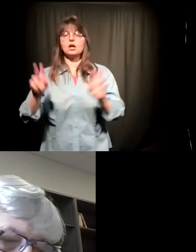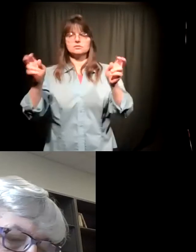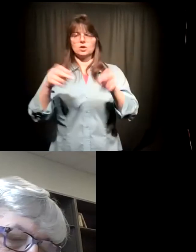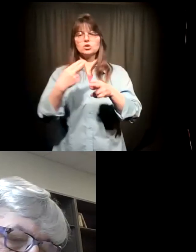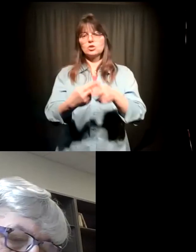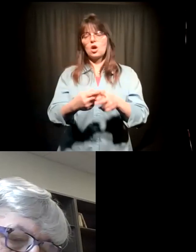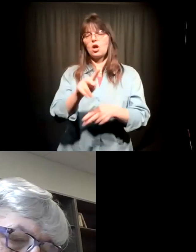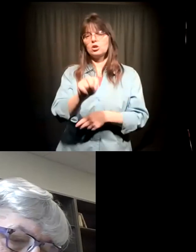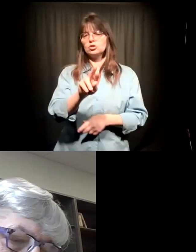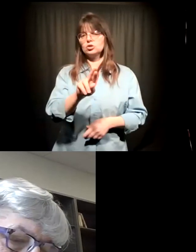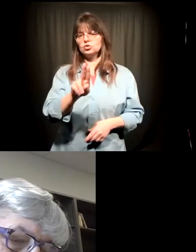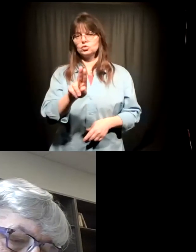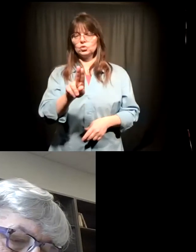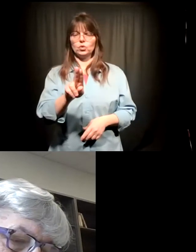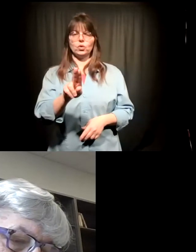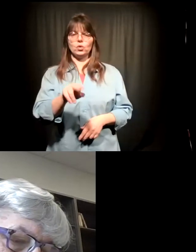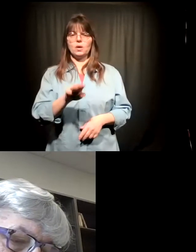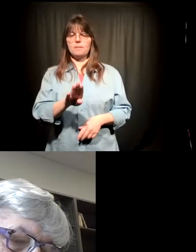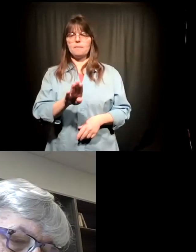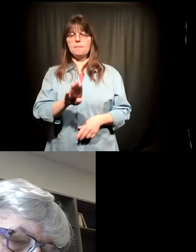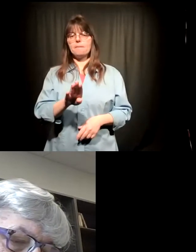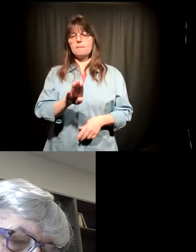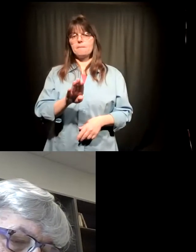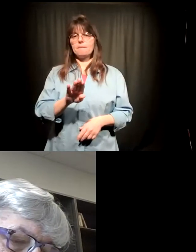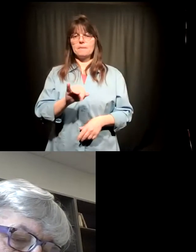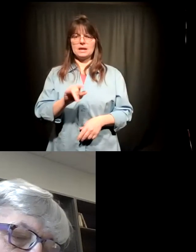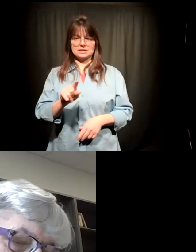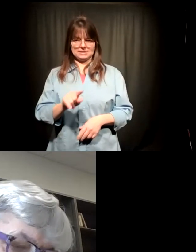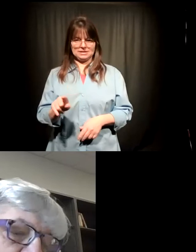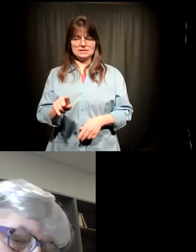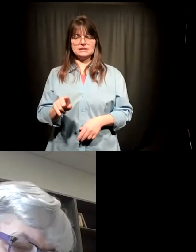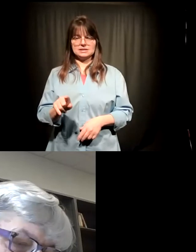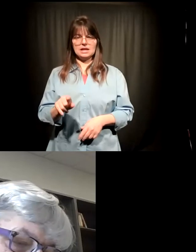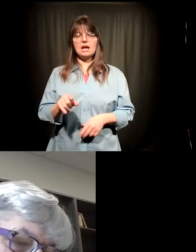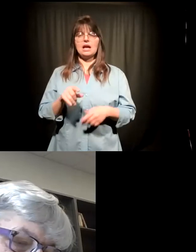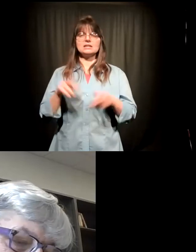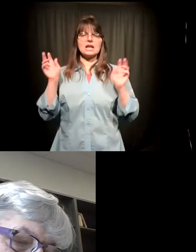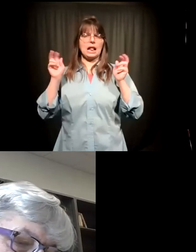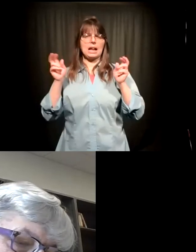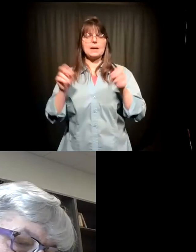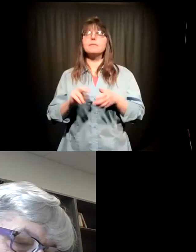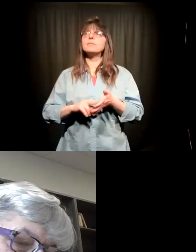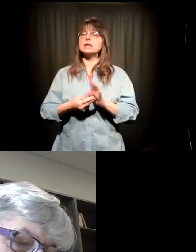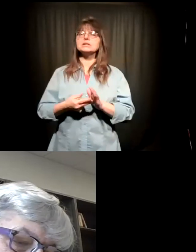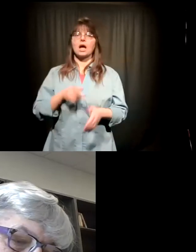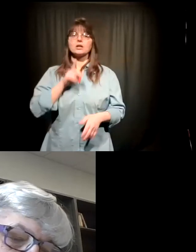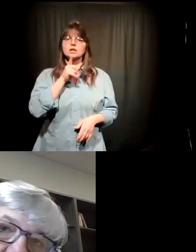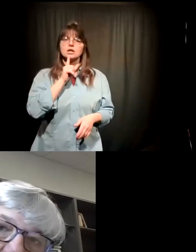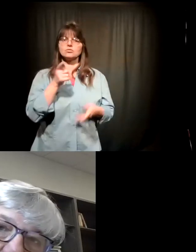I'm seeing as a hearing person in proximity to deafness. Yeah, interesting.